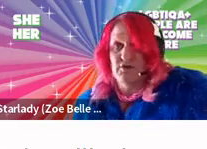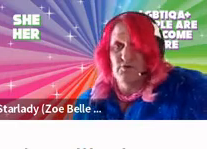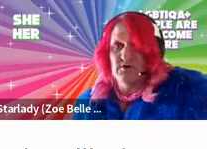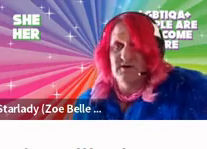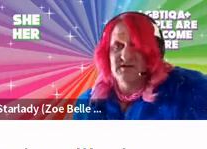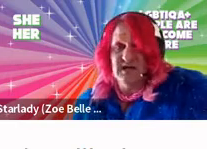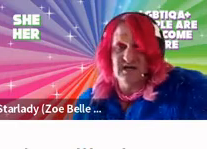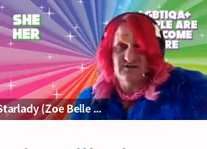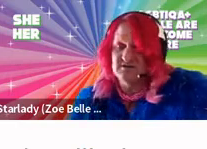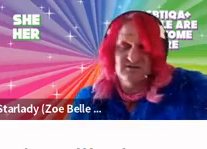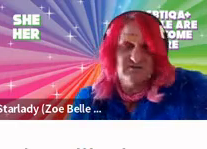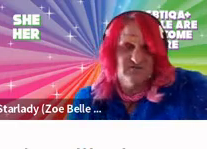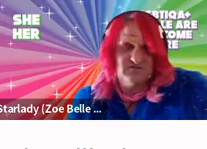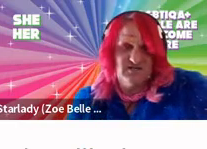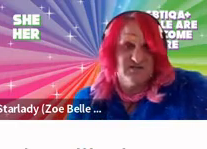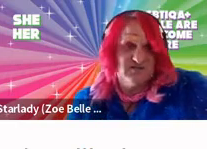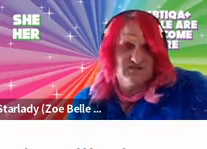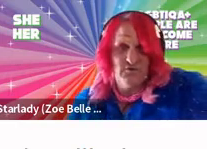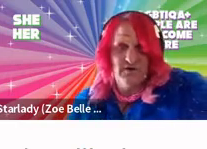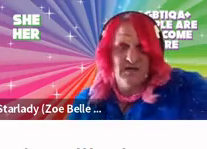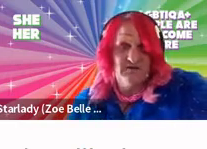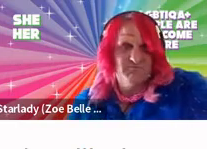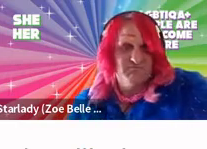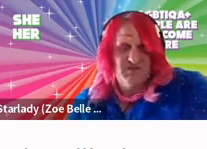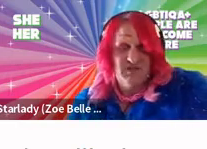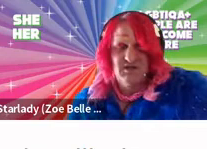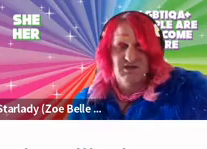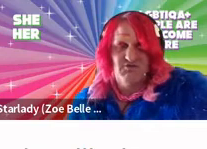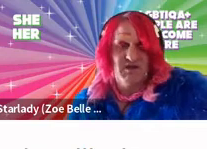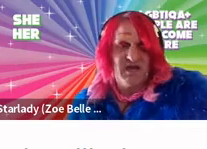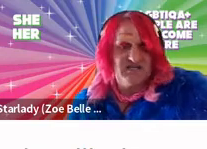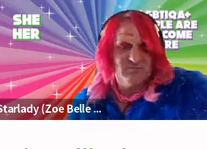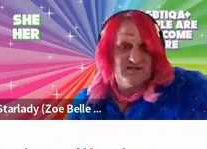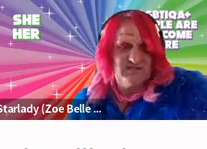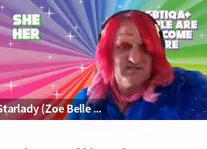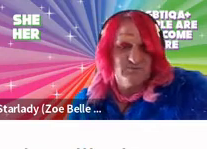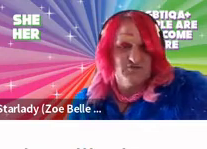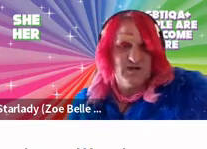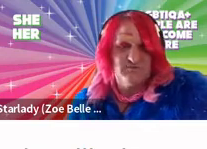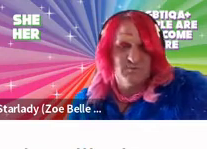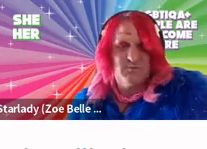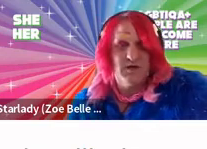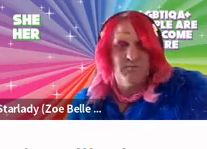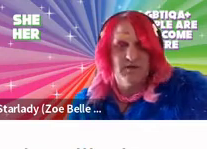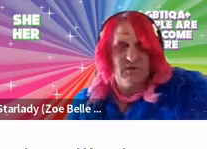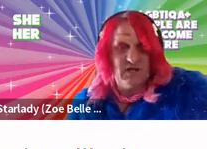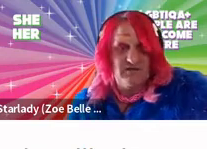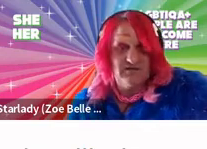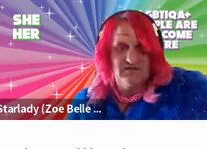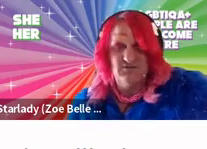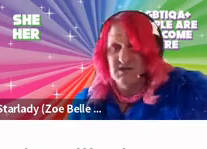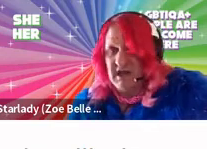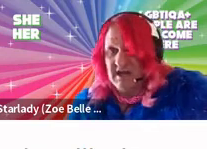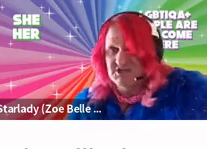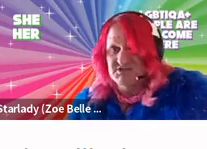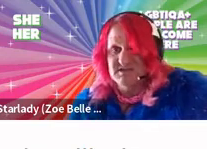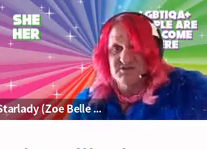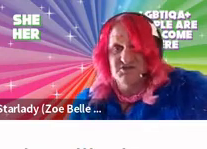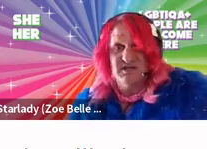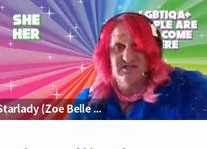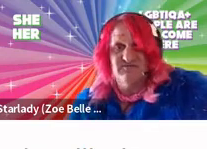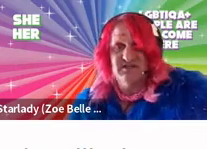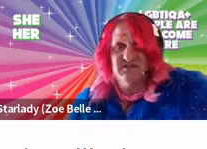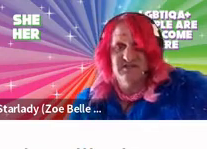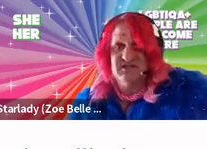or procure a diagnosis of gender dysphoria. Can create spaces where trans people might be reluctant to engage